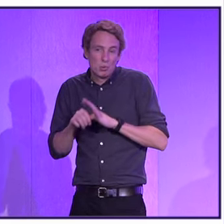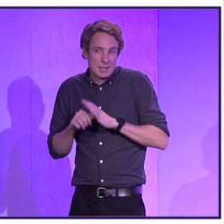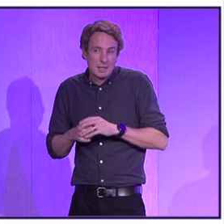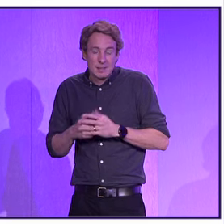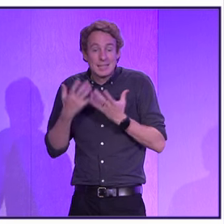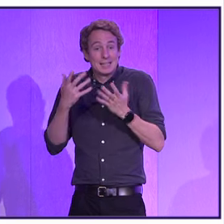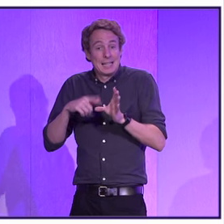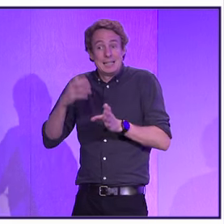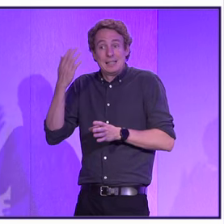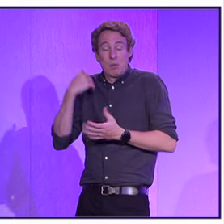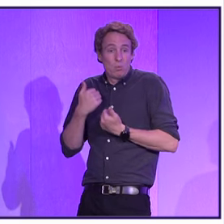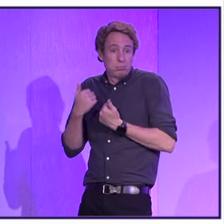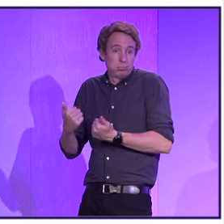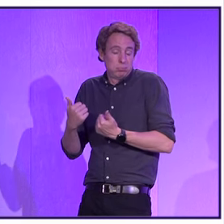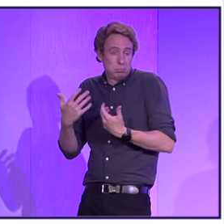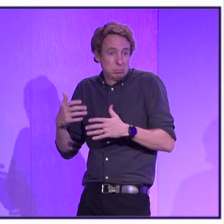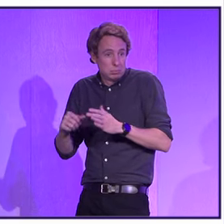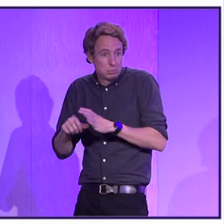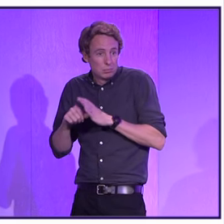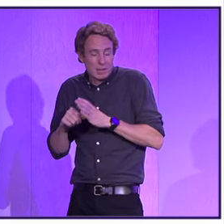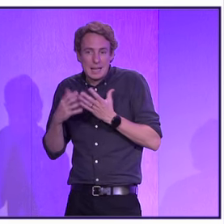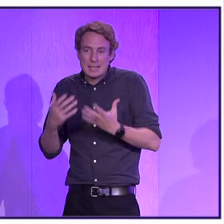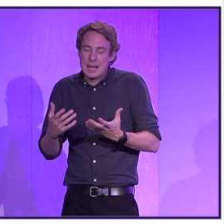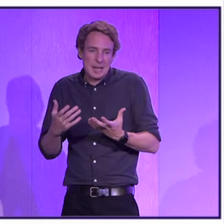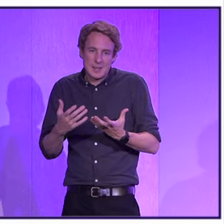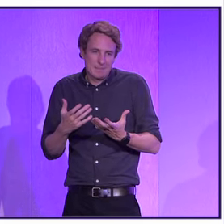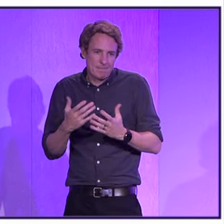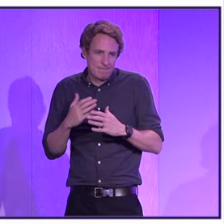it was 10 years ago, but it's not anymore.